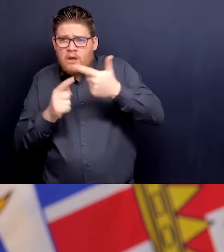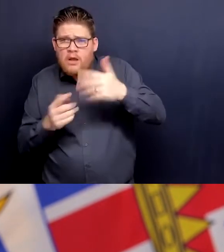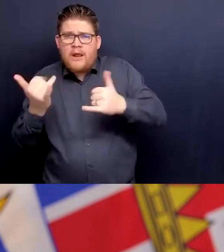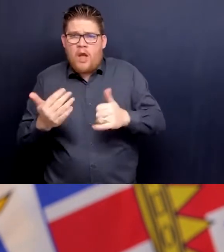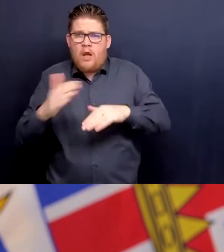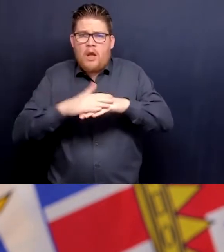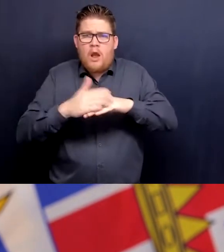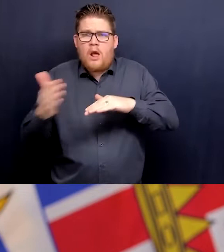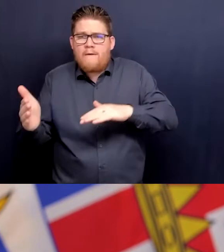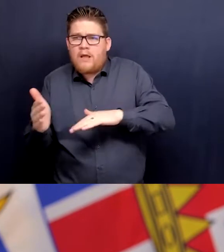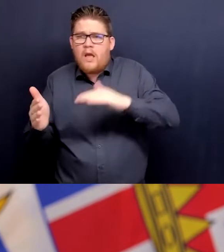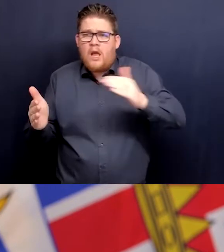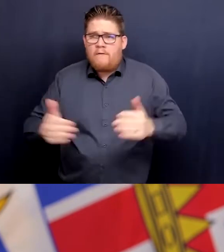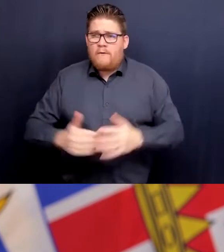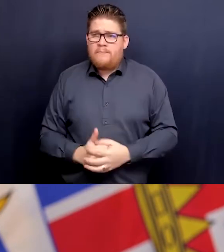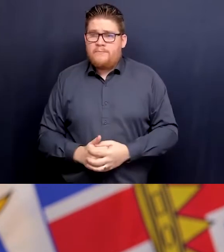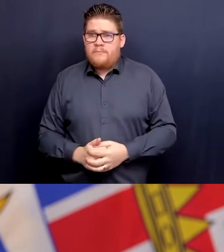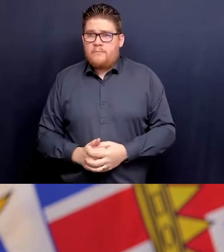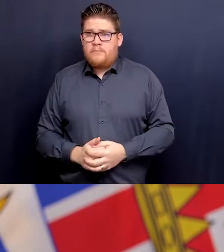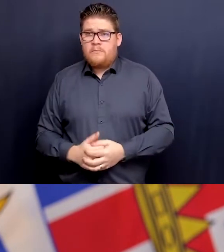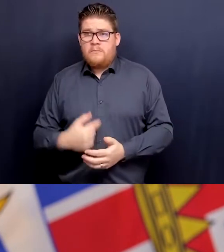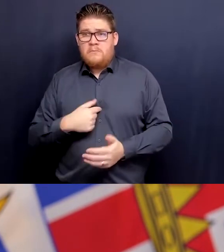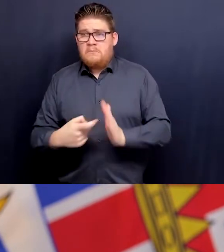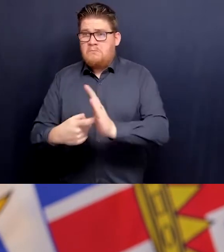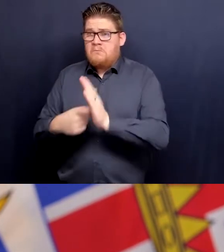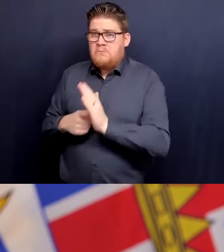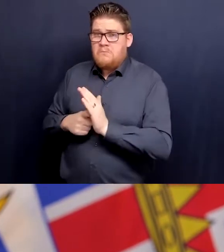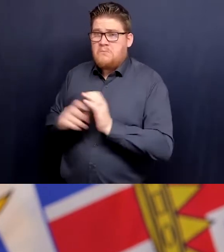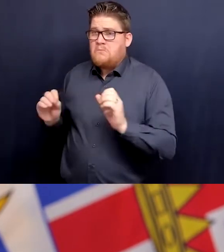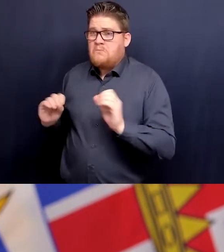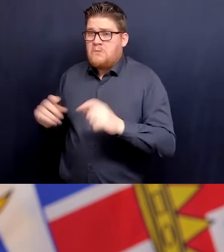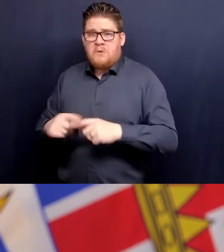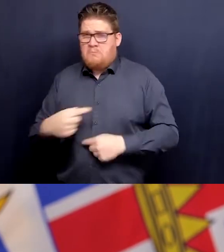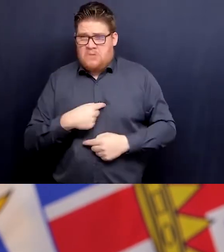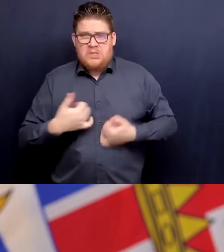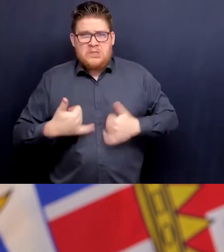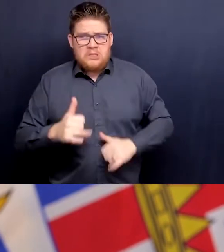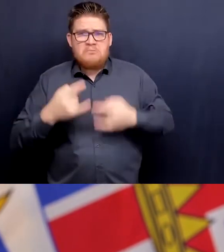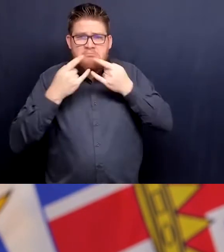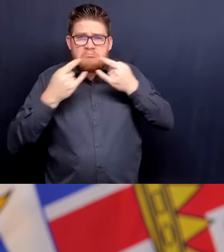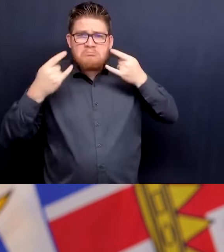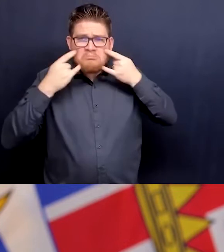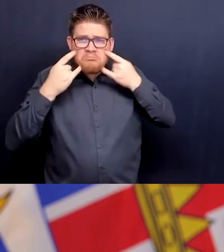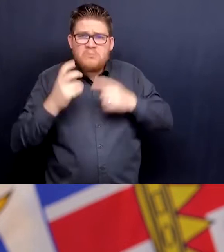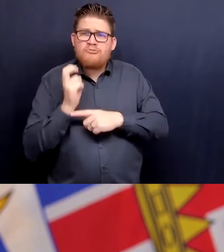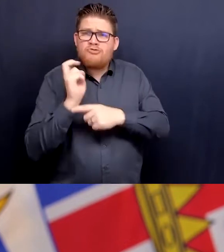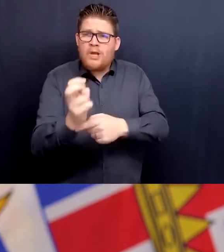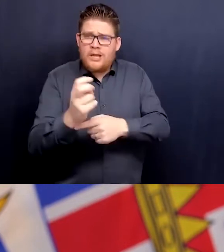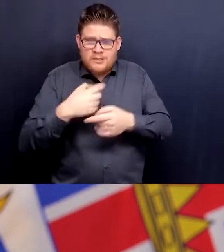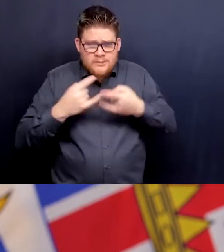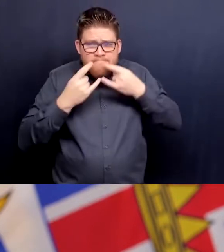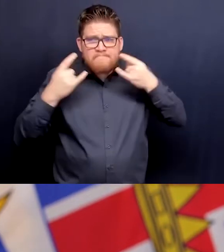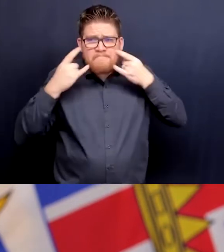I'll continue to wear my mask if I'm on public transit, and I would encourage others to do so too. We know it protects us, but it's also